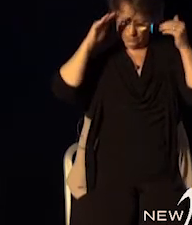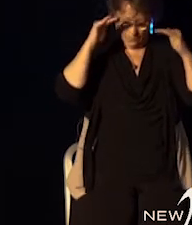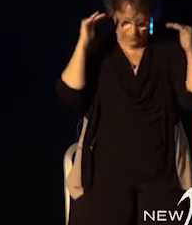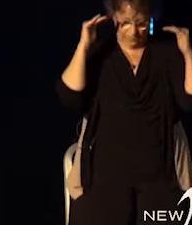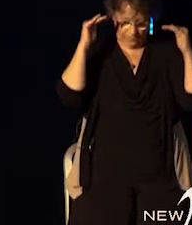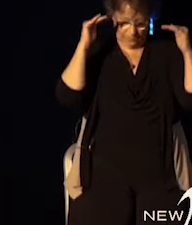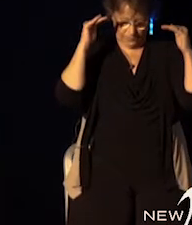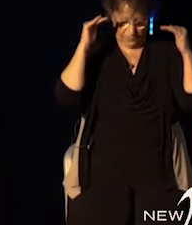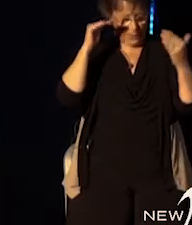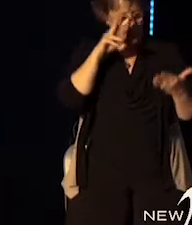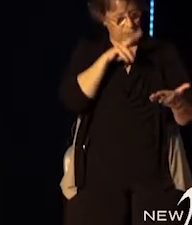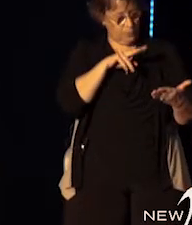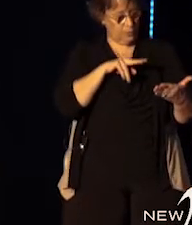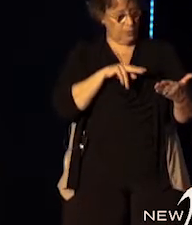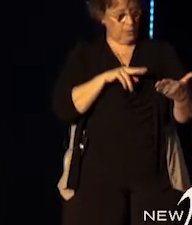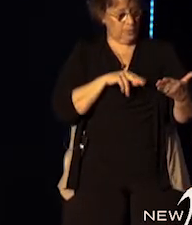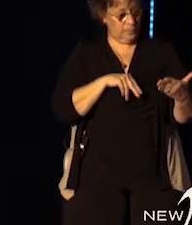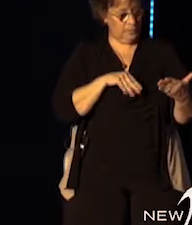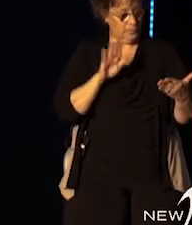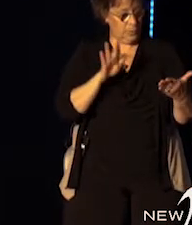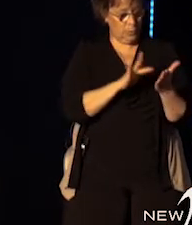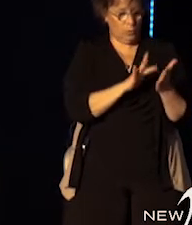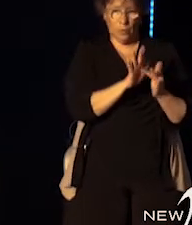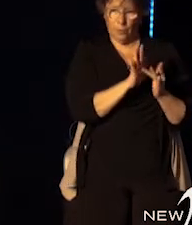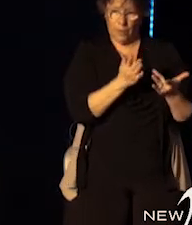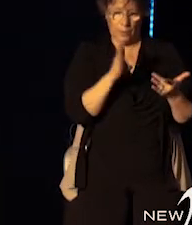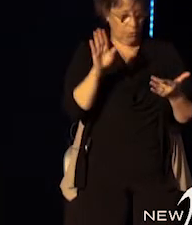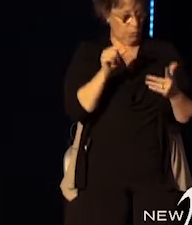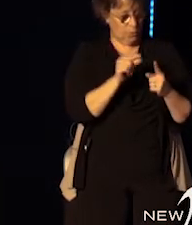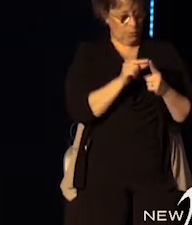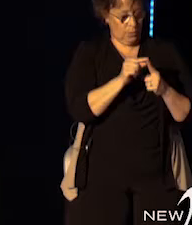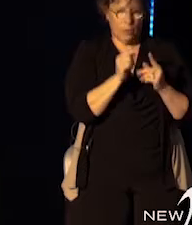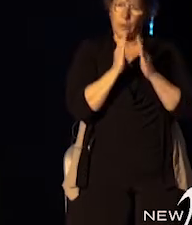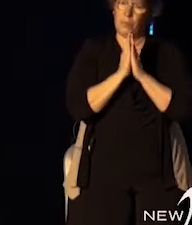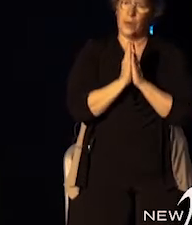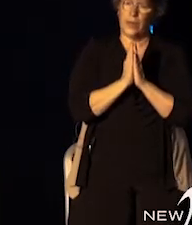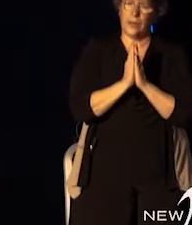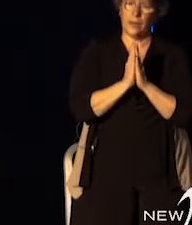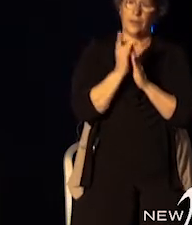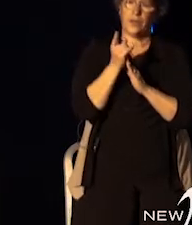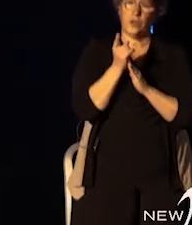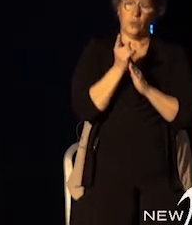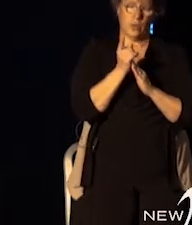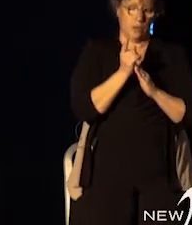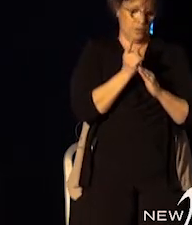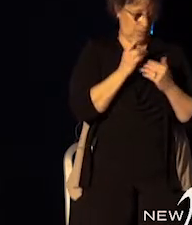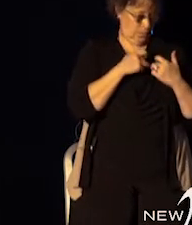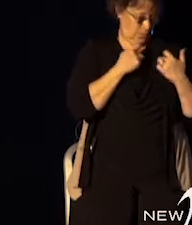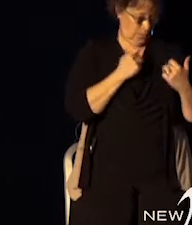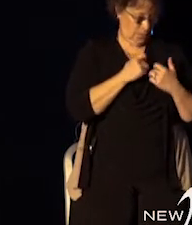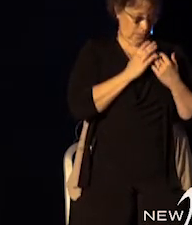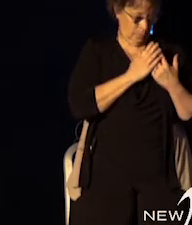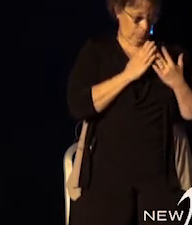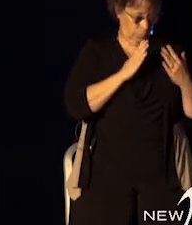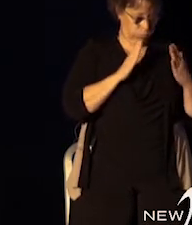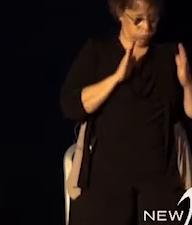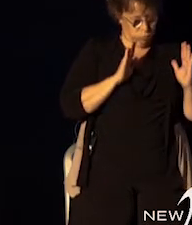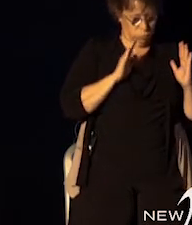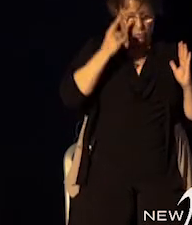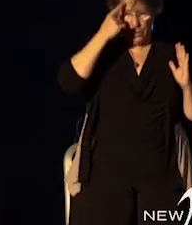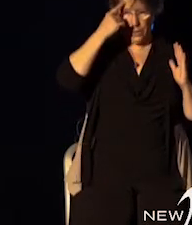as we look to your word, I pray that you will open our hearts and open our